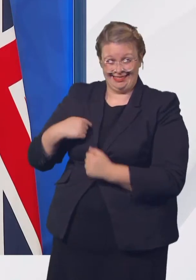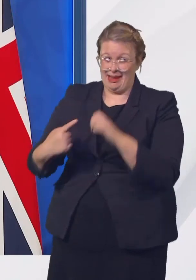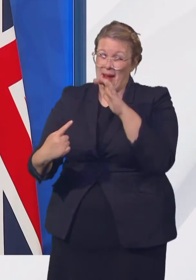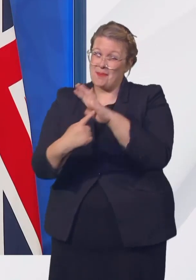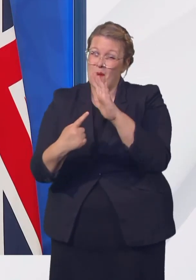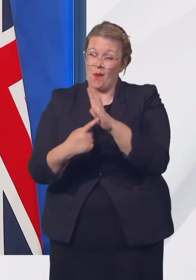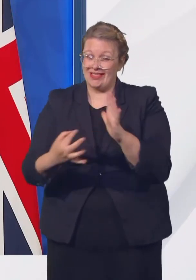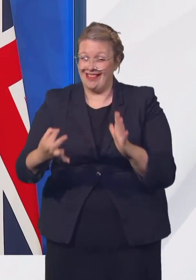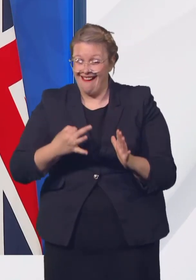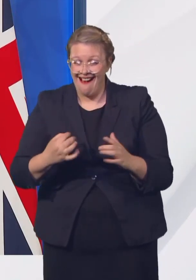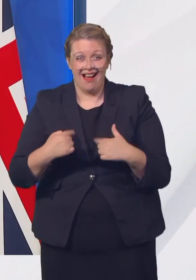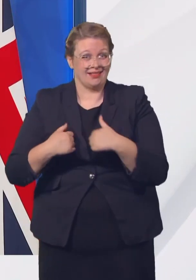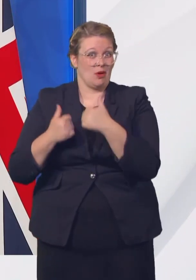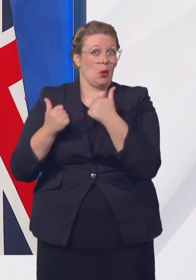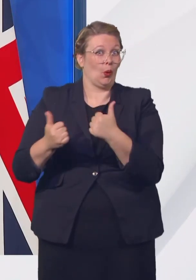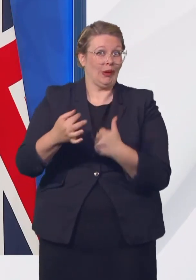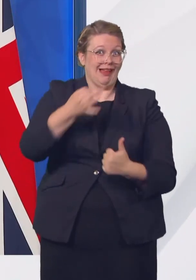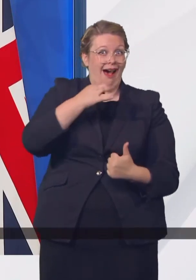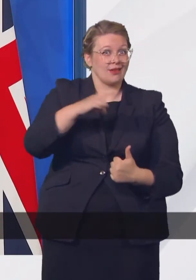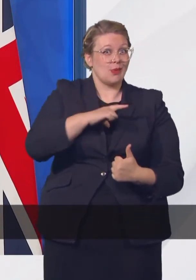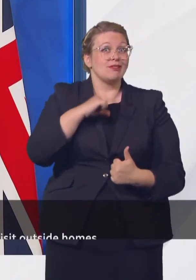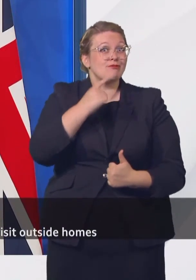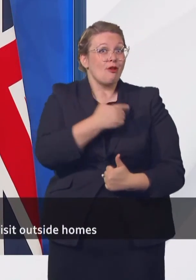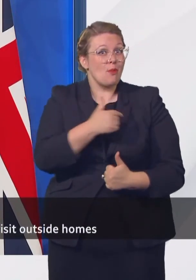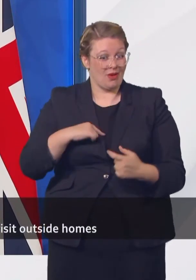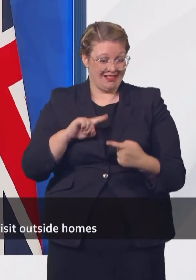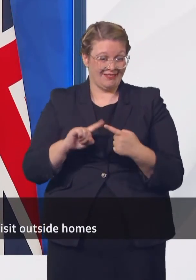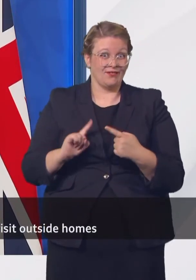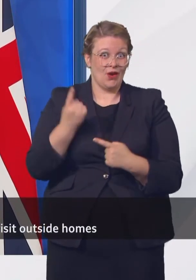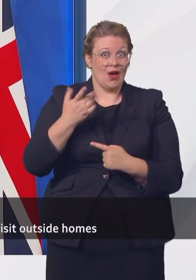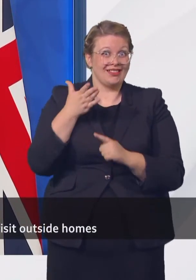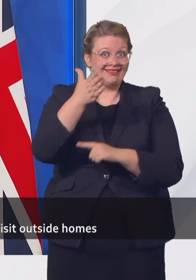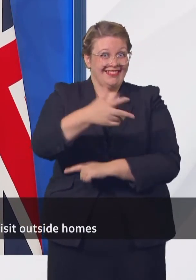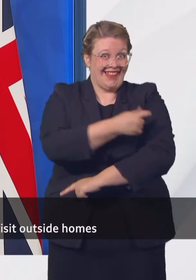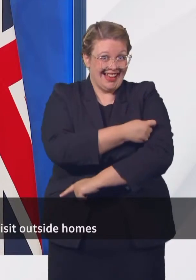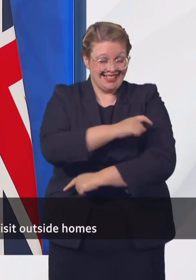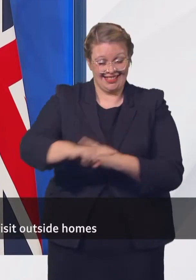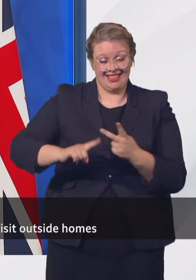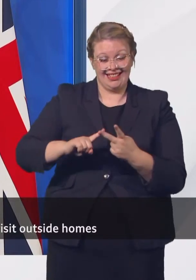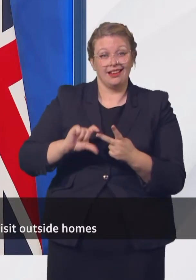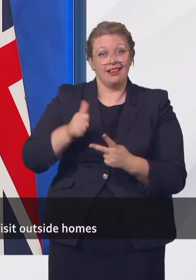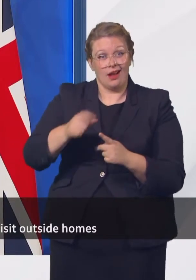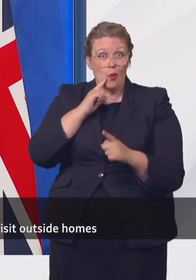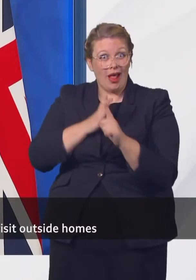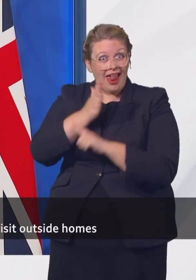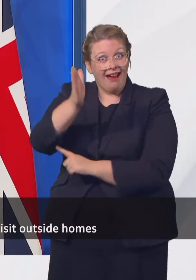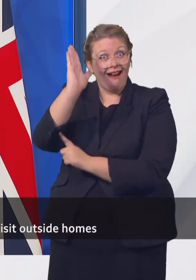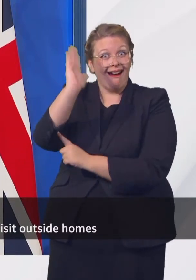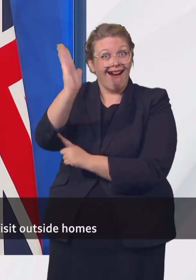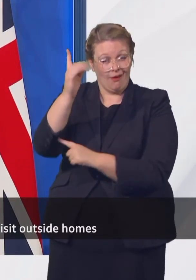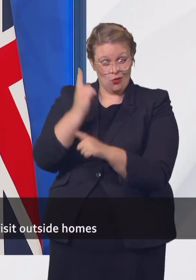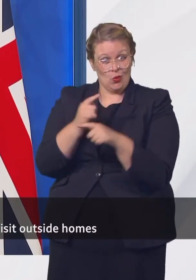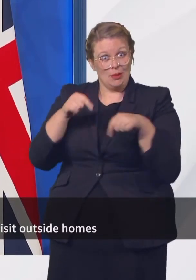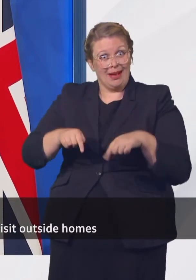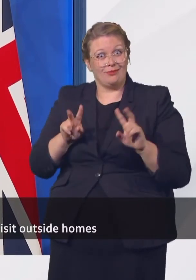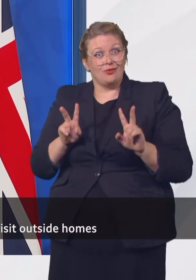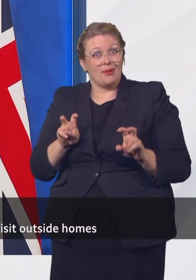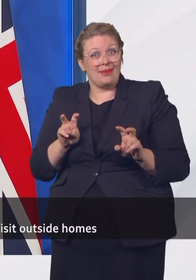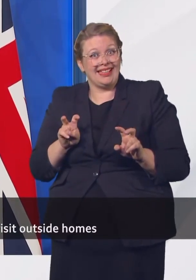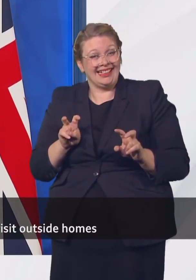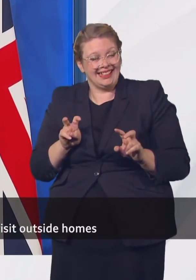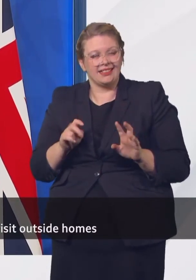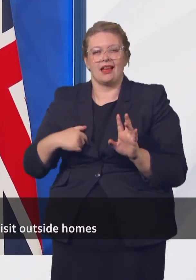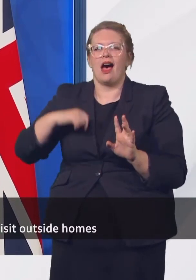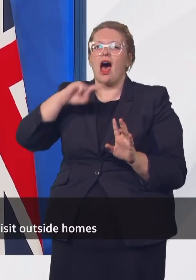topic. So you've asked it at a very good moment. The truth is, in my view, and I'll ask the scientific